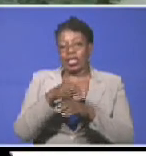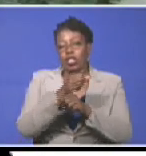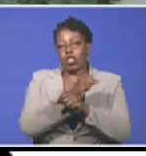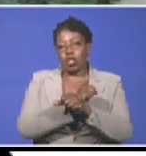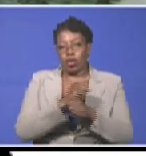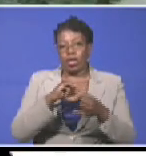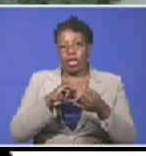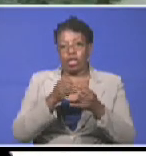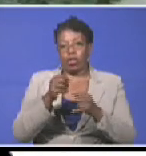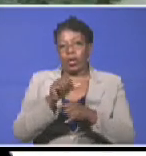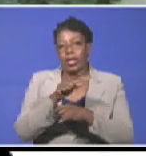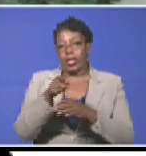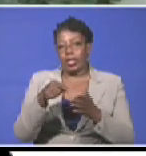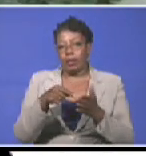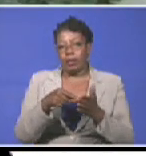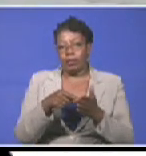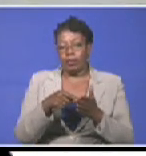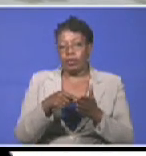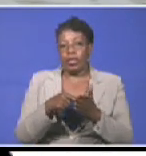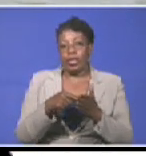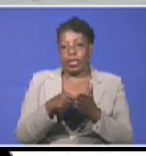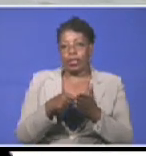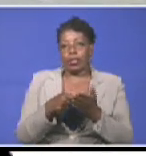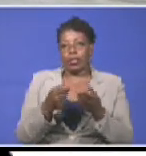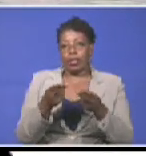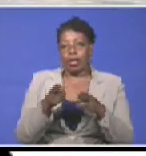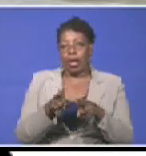other acts of sabotage were taking place.